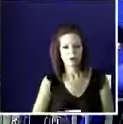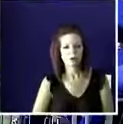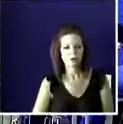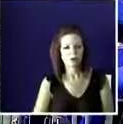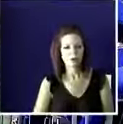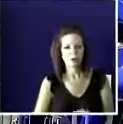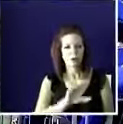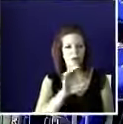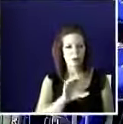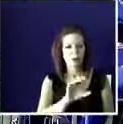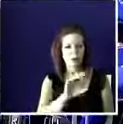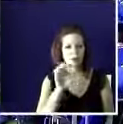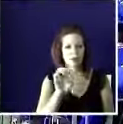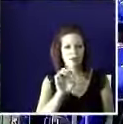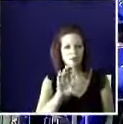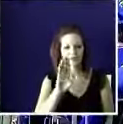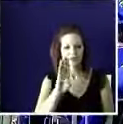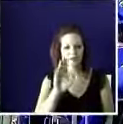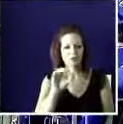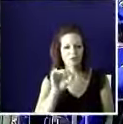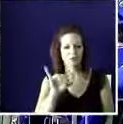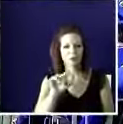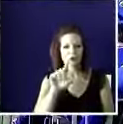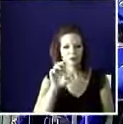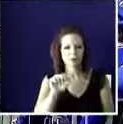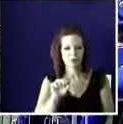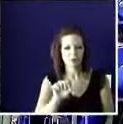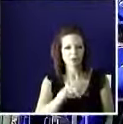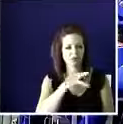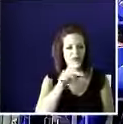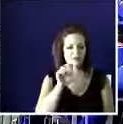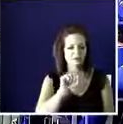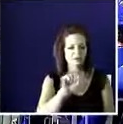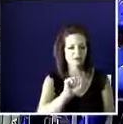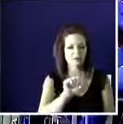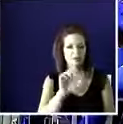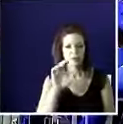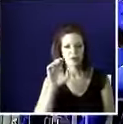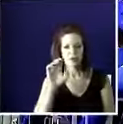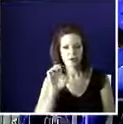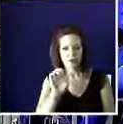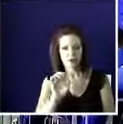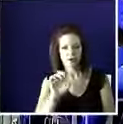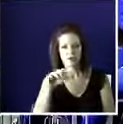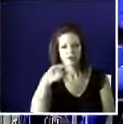Chloe Elizabeth Boyles. Spencer Eric Ginther.